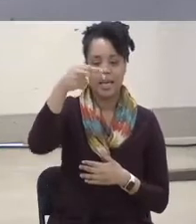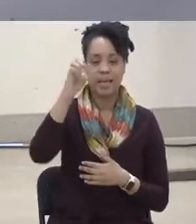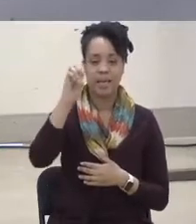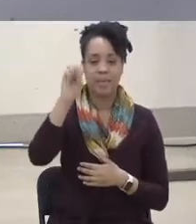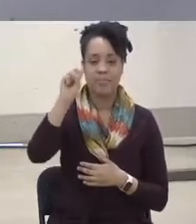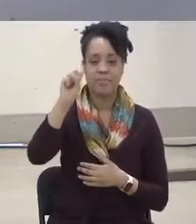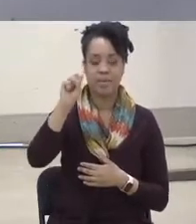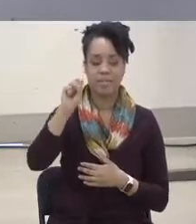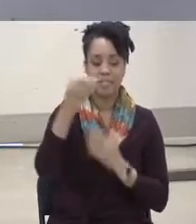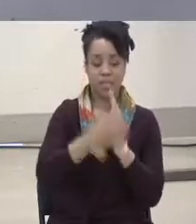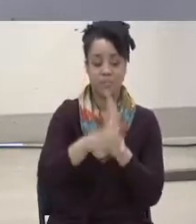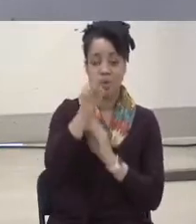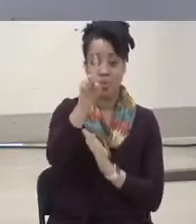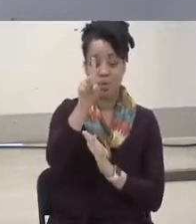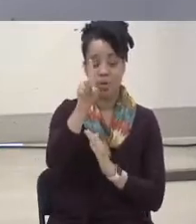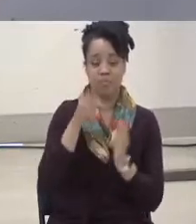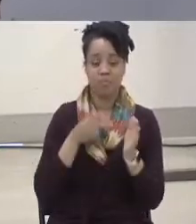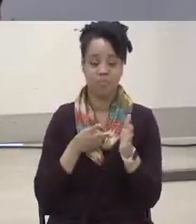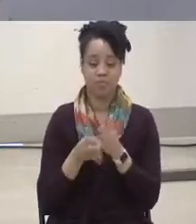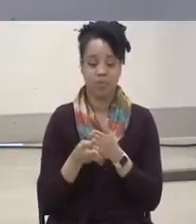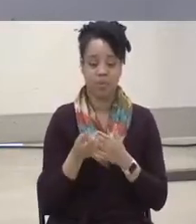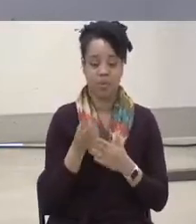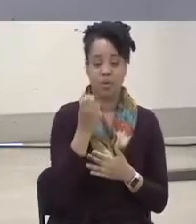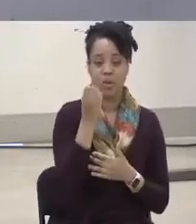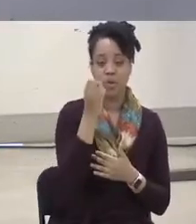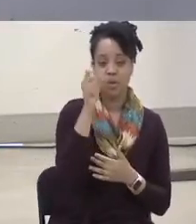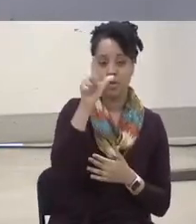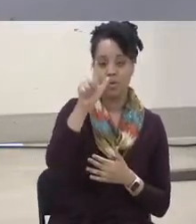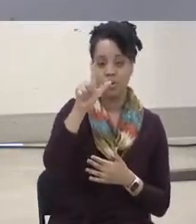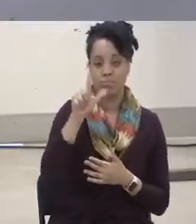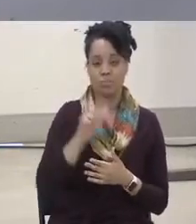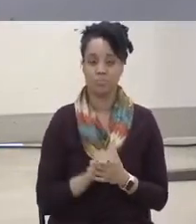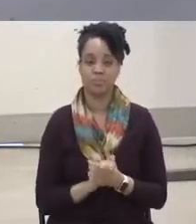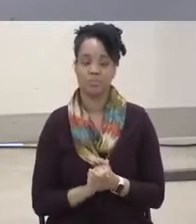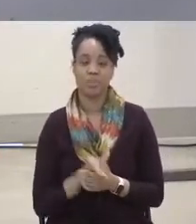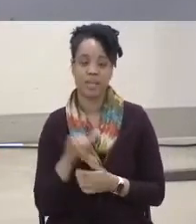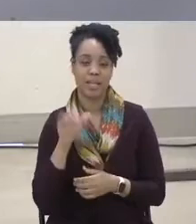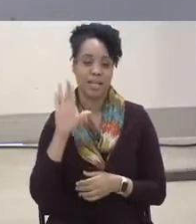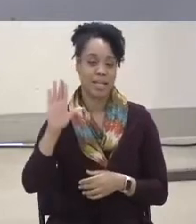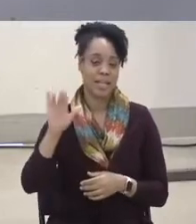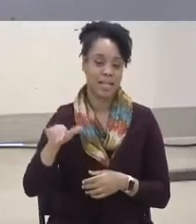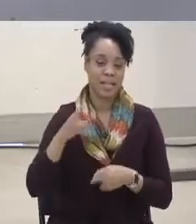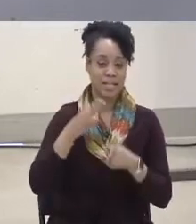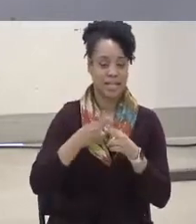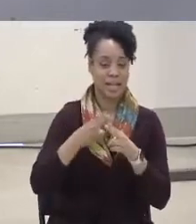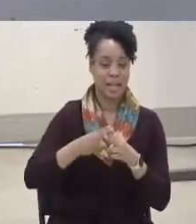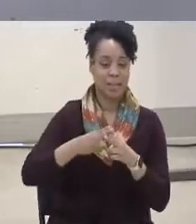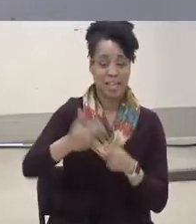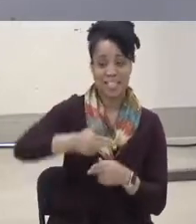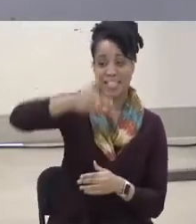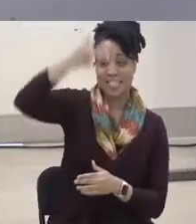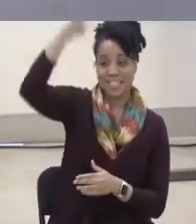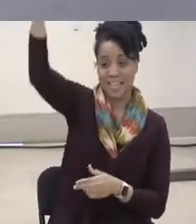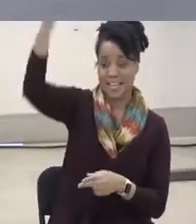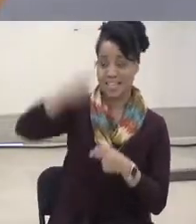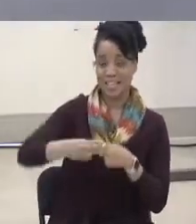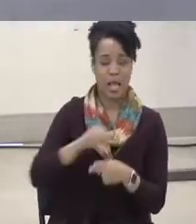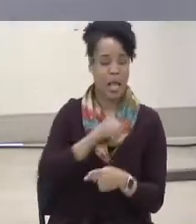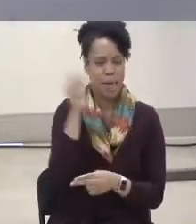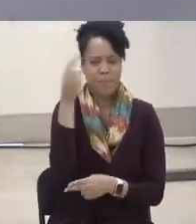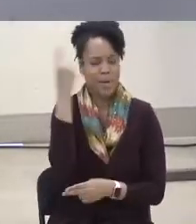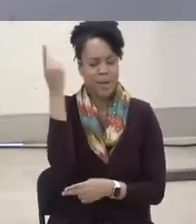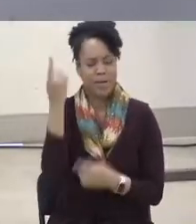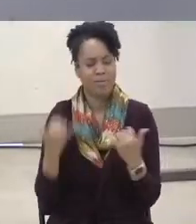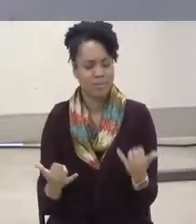beginning in verse 21, En Efesios 1:21 al comienzo. that name is the highest name, not only now, Y